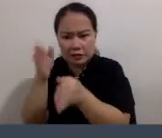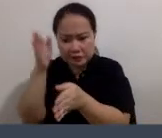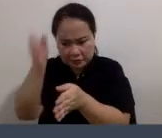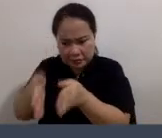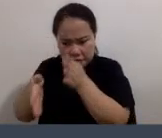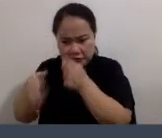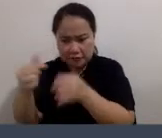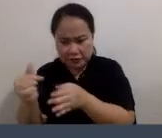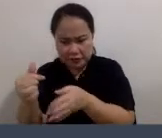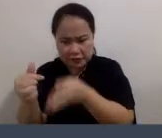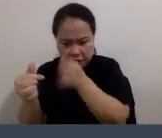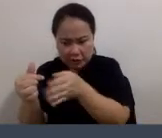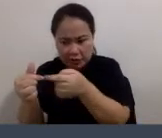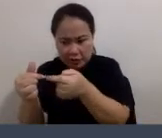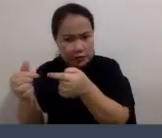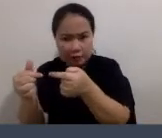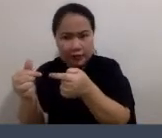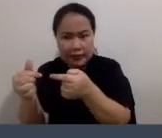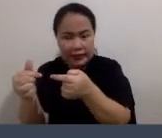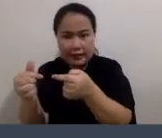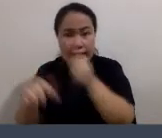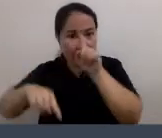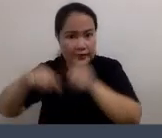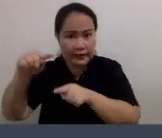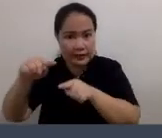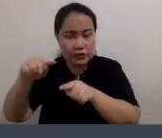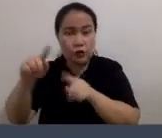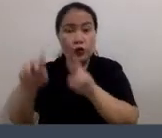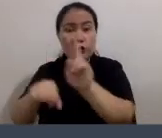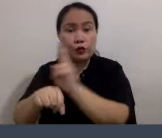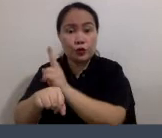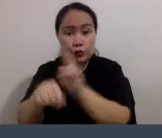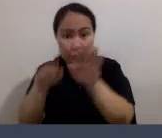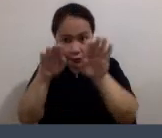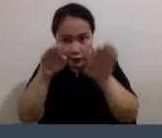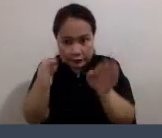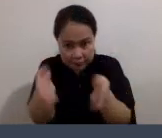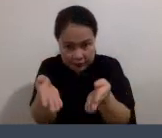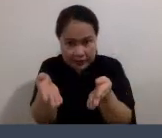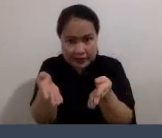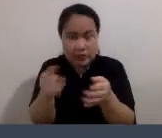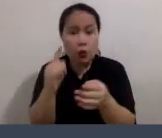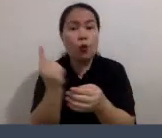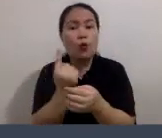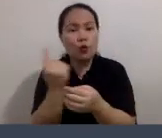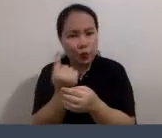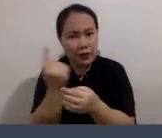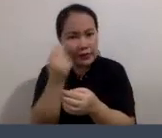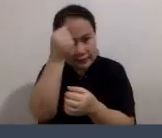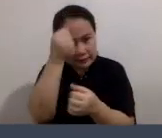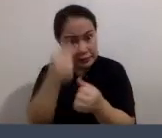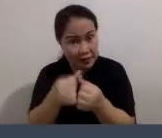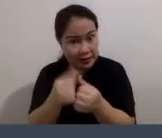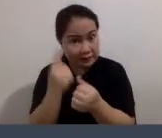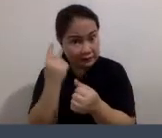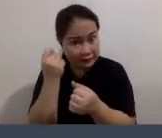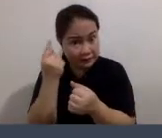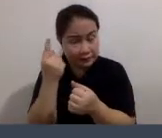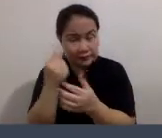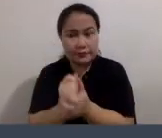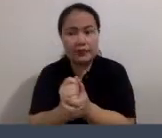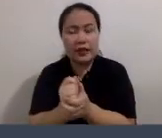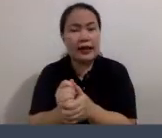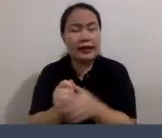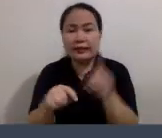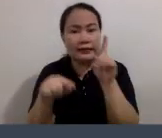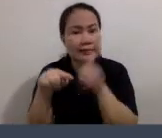plus negative 4. So, kapag meron kang negative integer, i-enclose mo siya sa parenthesis. Okay? Kasi hindi